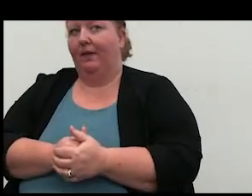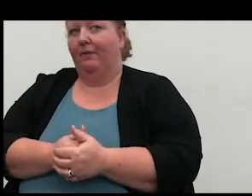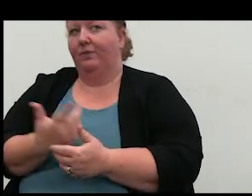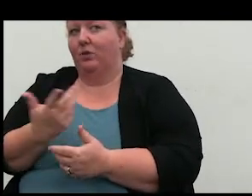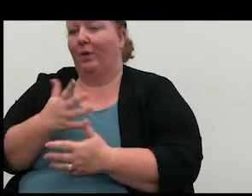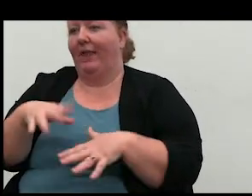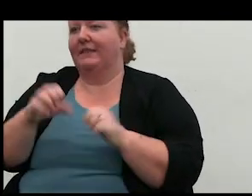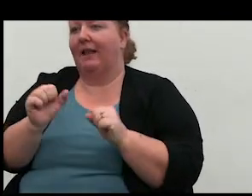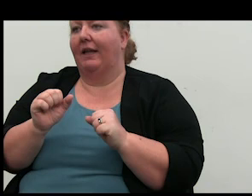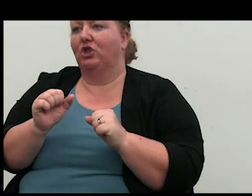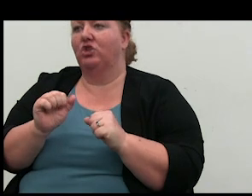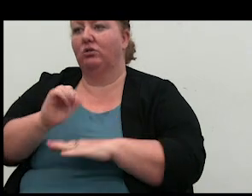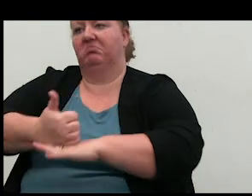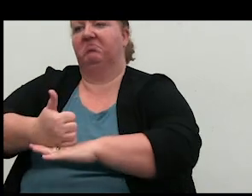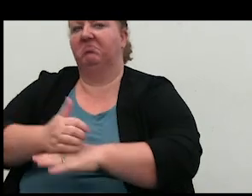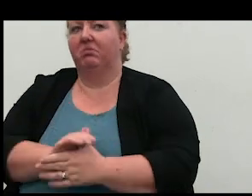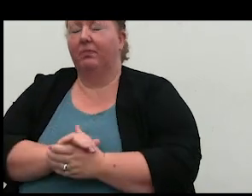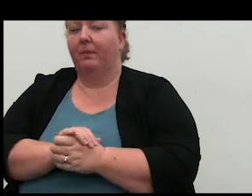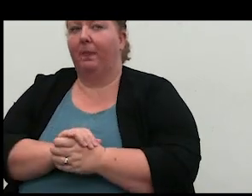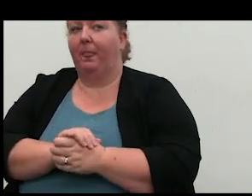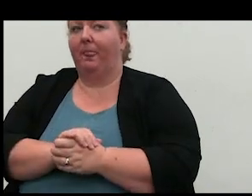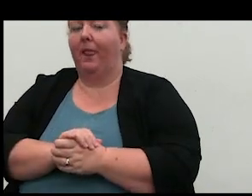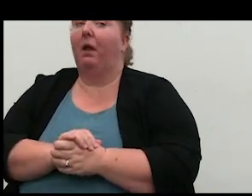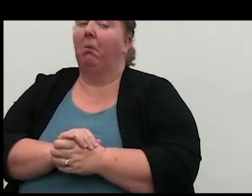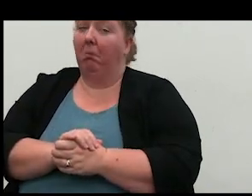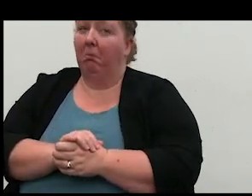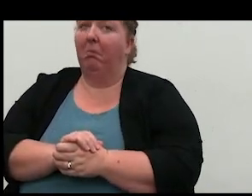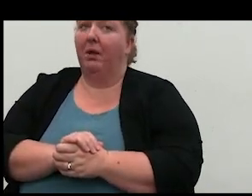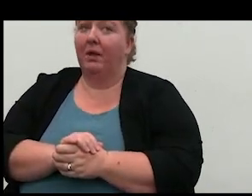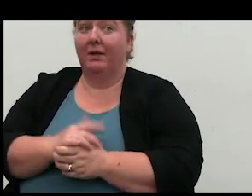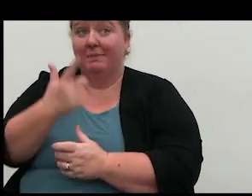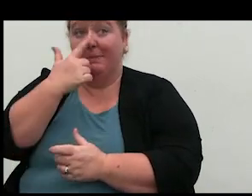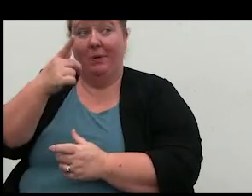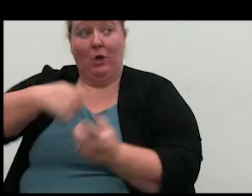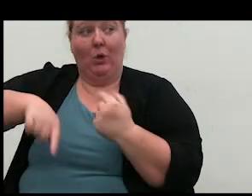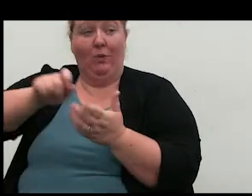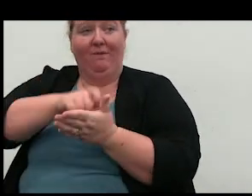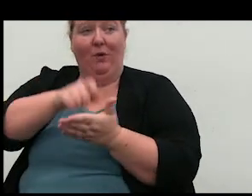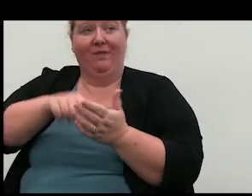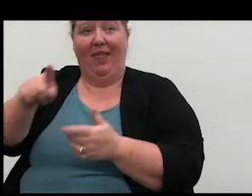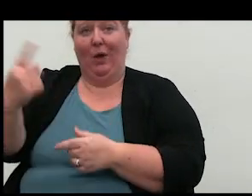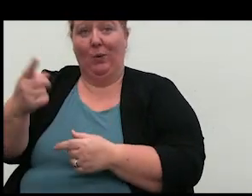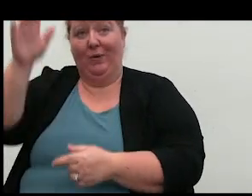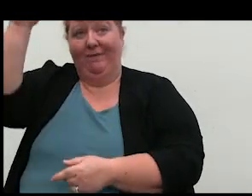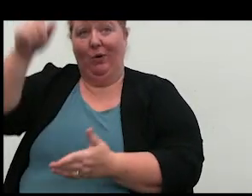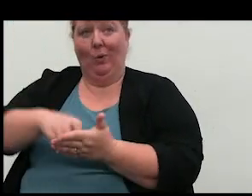legislation comes in. Okay, well, I think can we all vote for that? Who would vote for that?